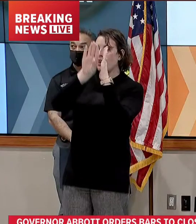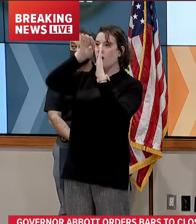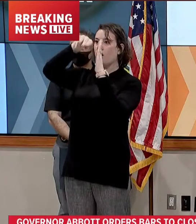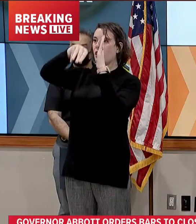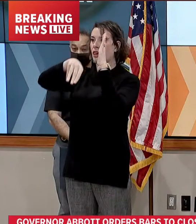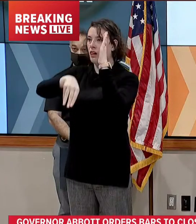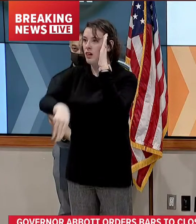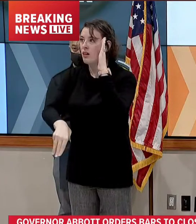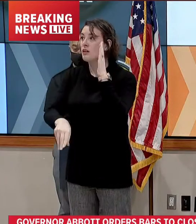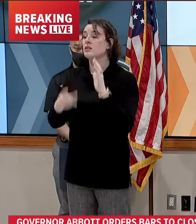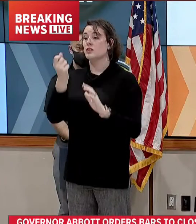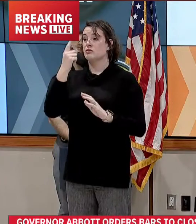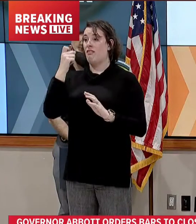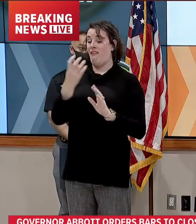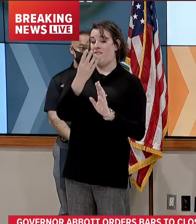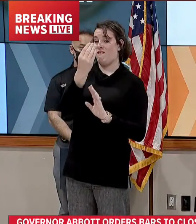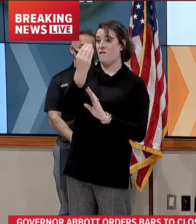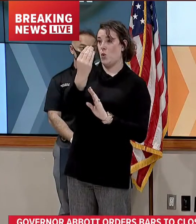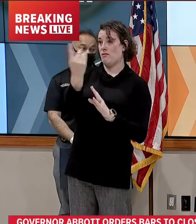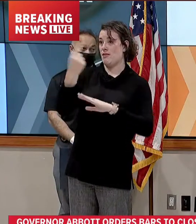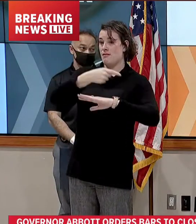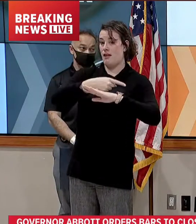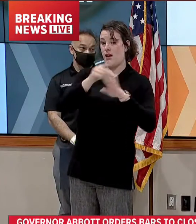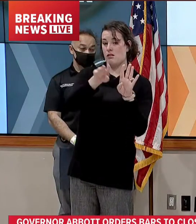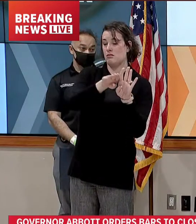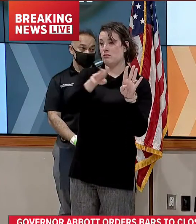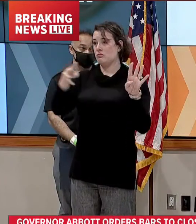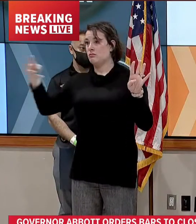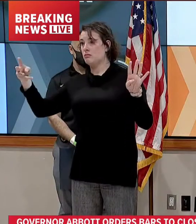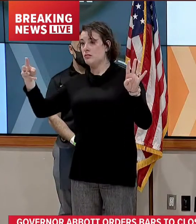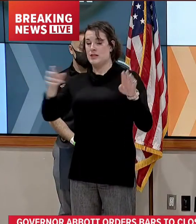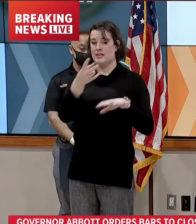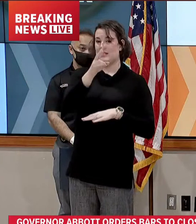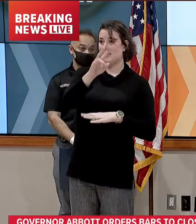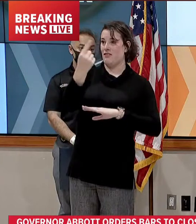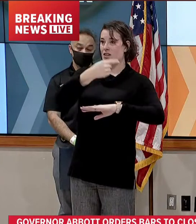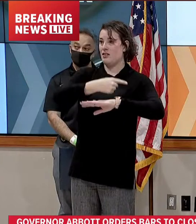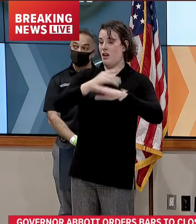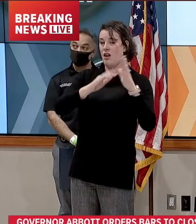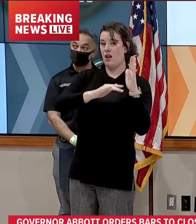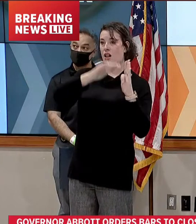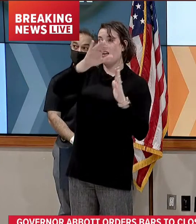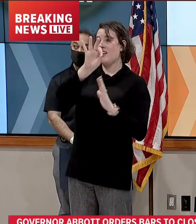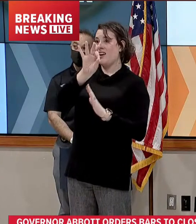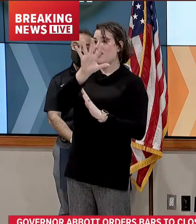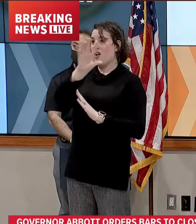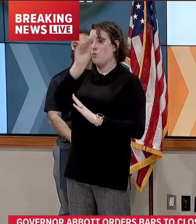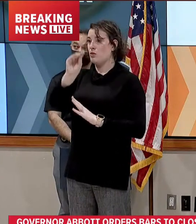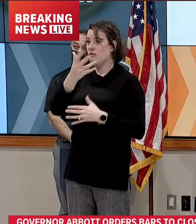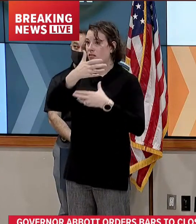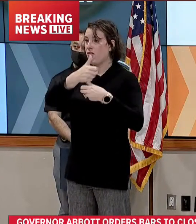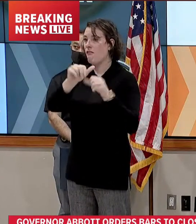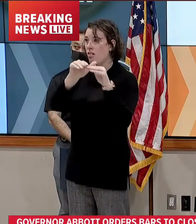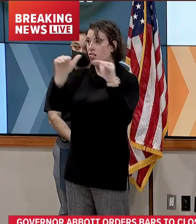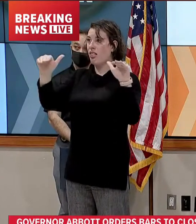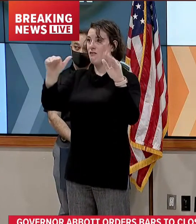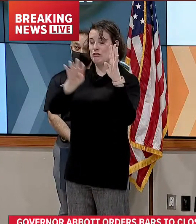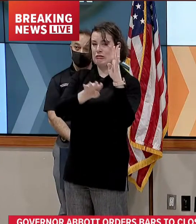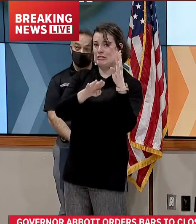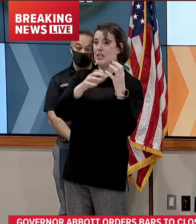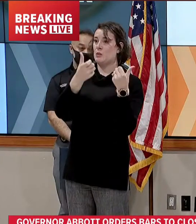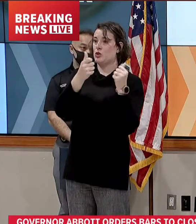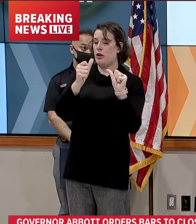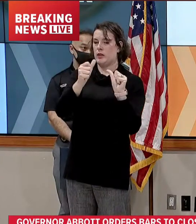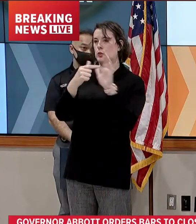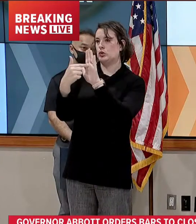is a 14-day trend, a 7-day trend, are both at the 95% confidence level, and all we're doing is stretching them